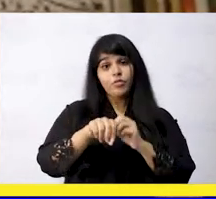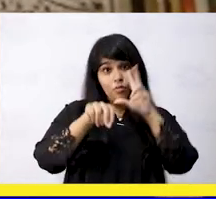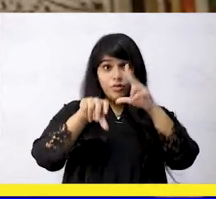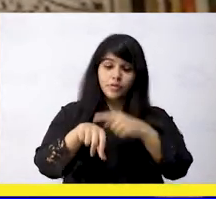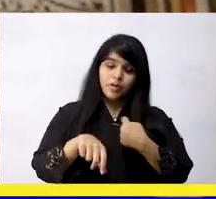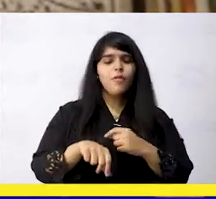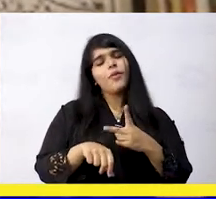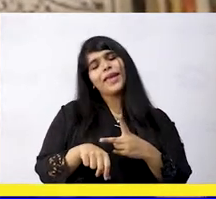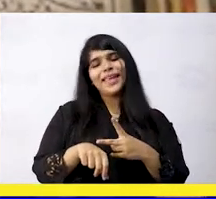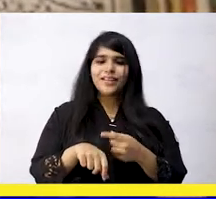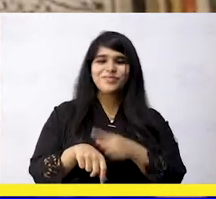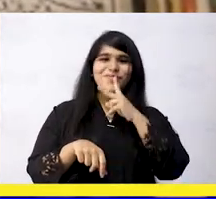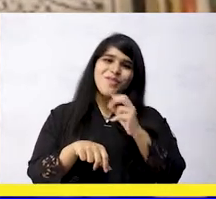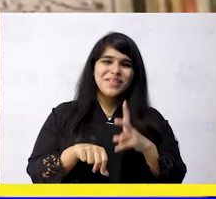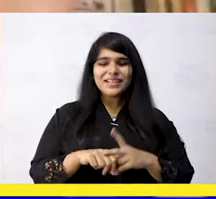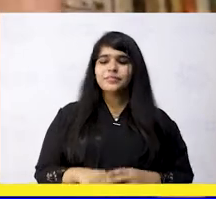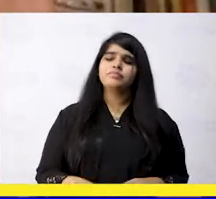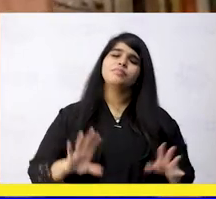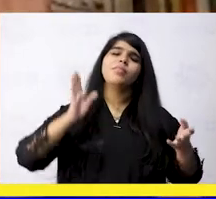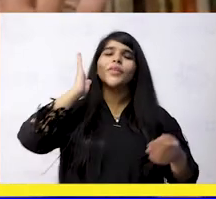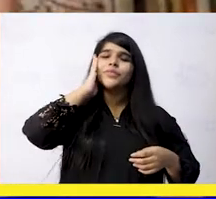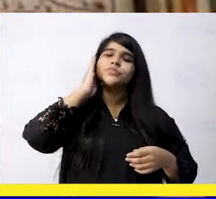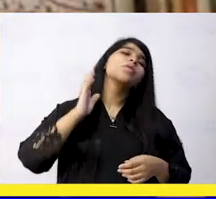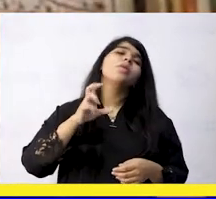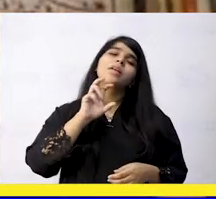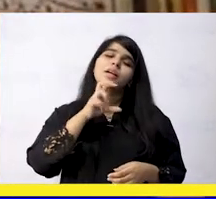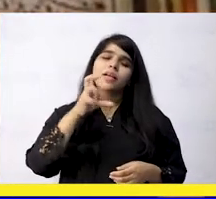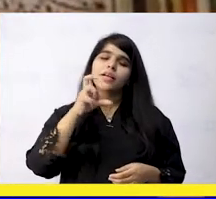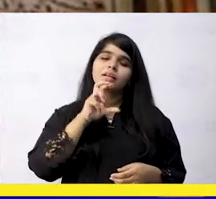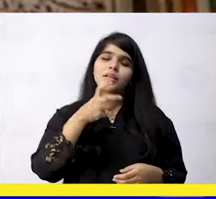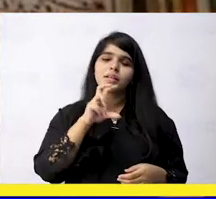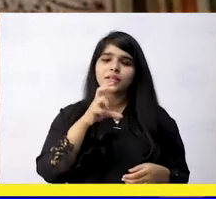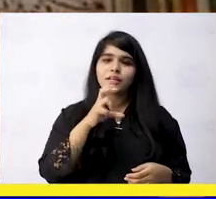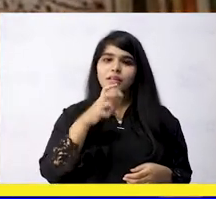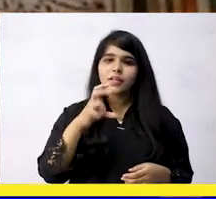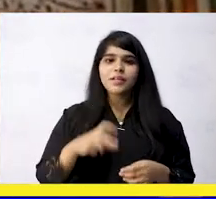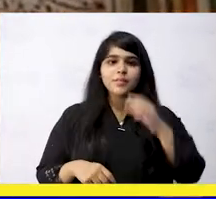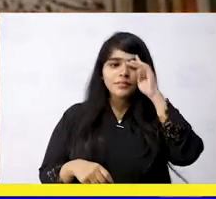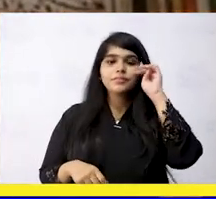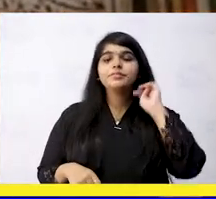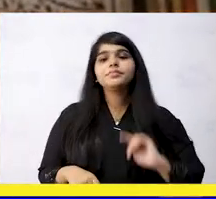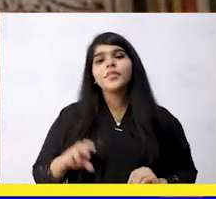said, "Okay." And the hare took a nice long nap.